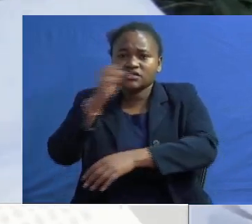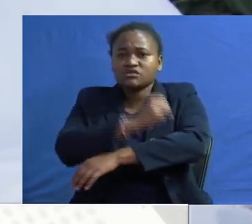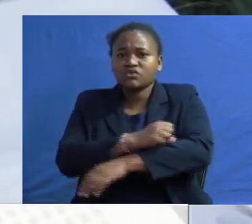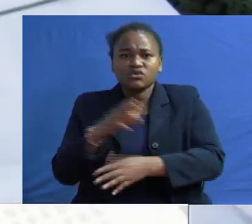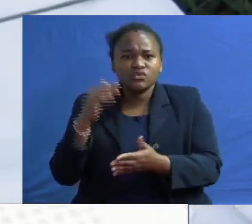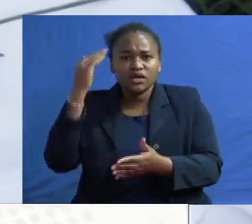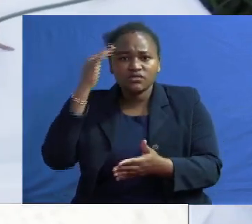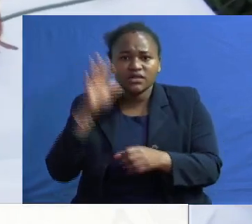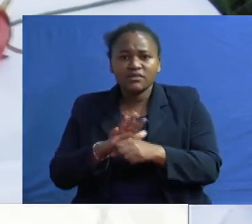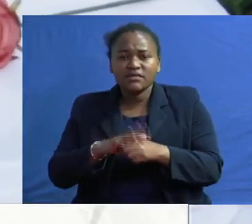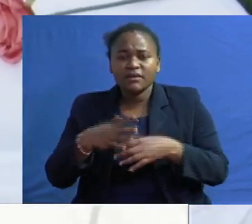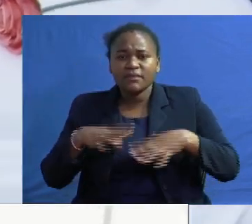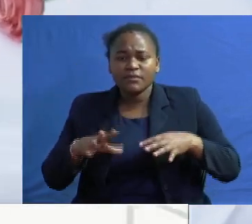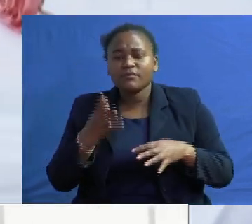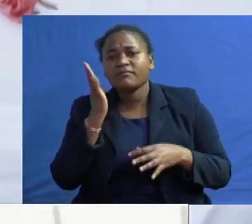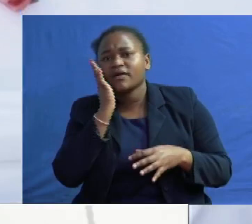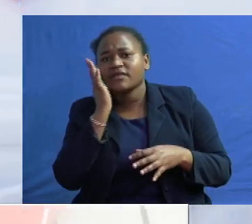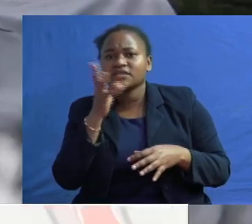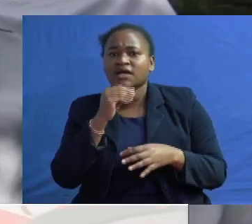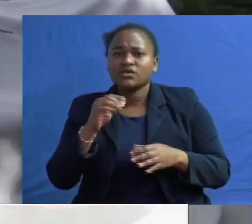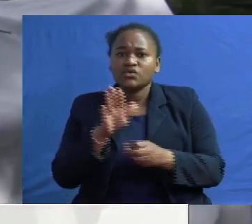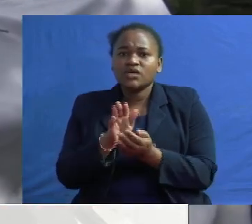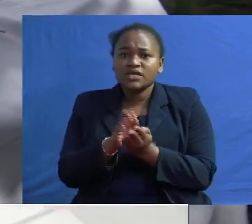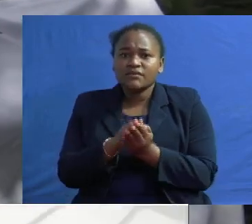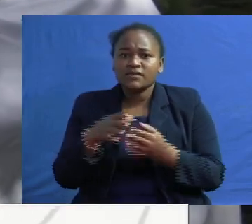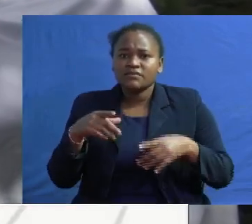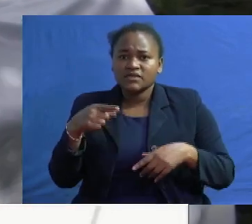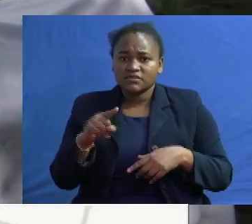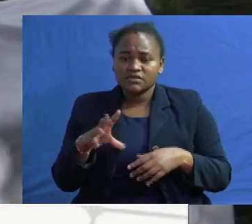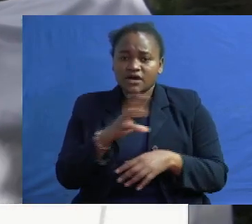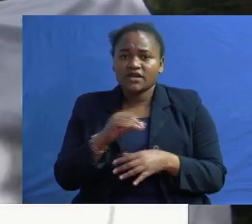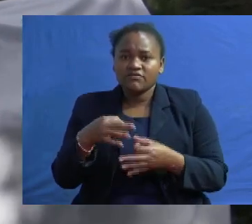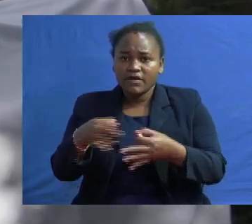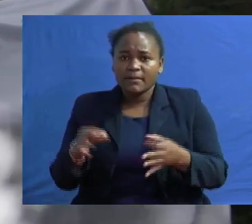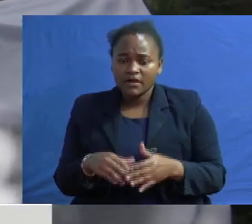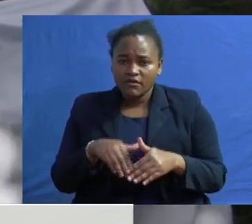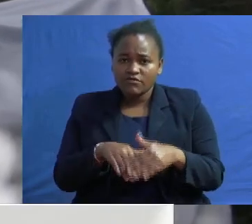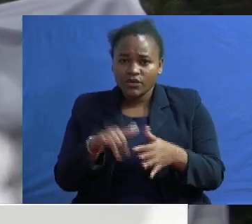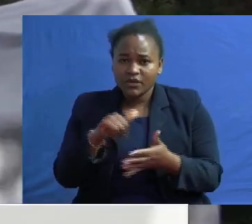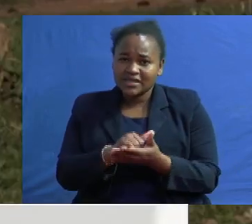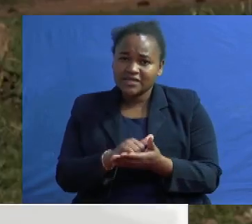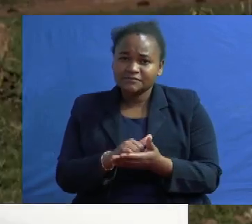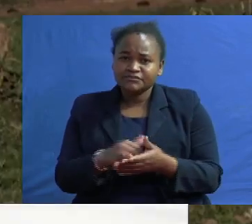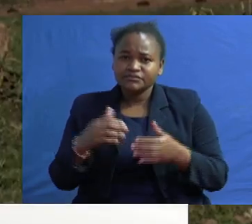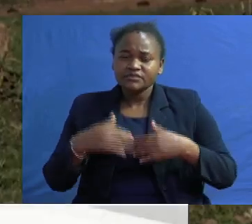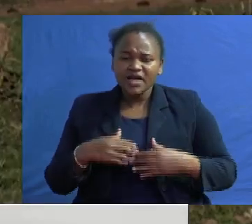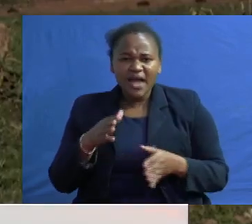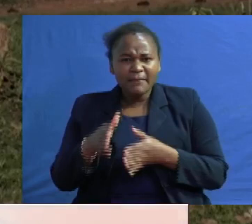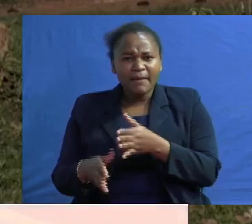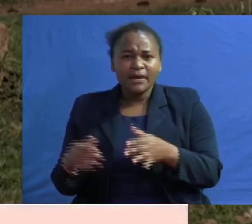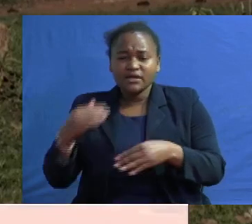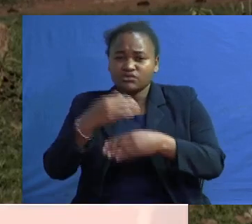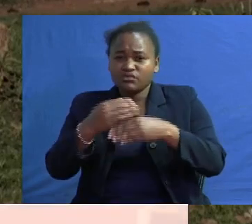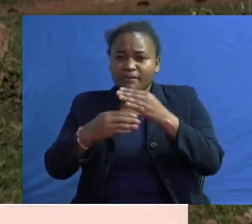small mothers, enabling them to sustain themselves and their families. Kulingana na ile kipato napata, niko na mpango wa